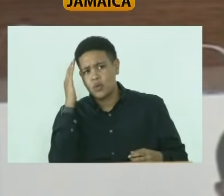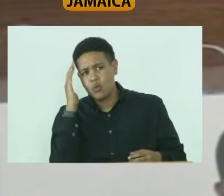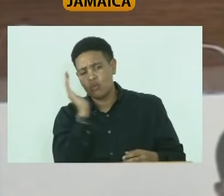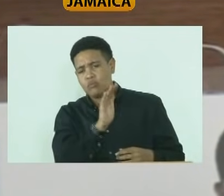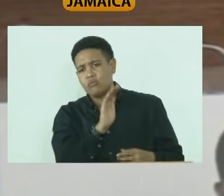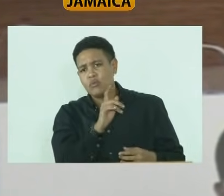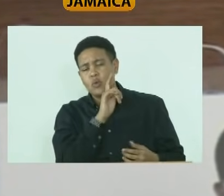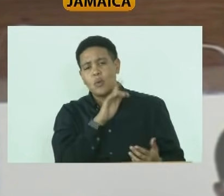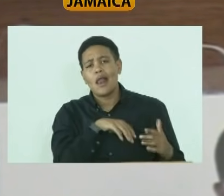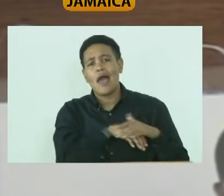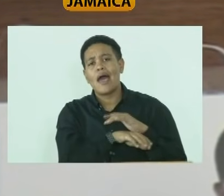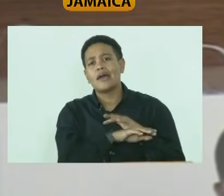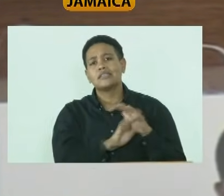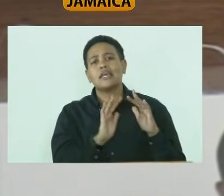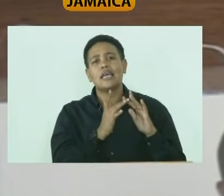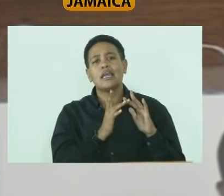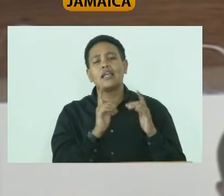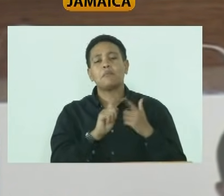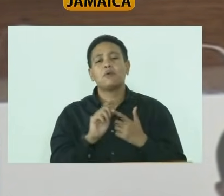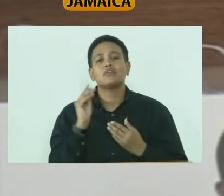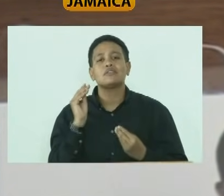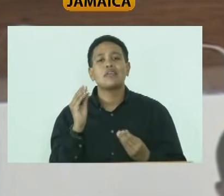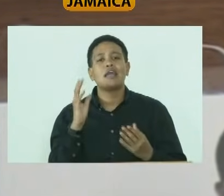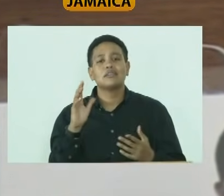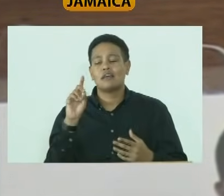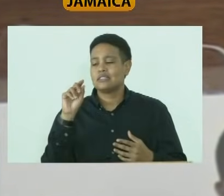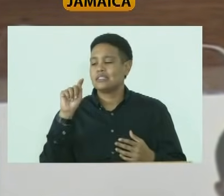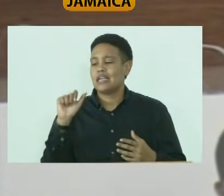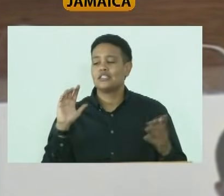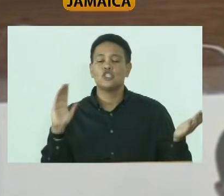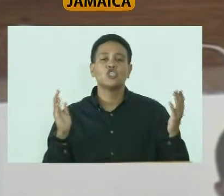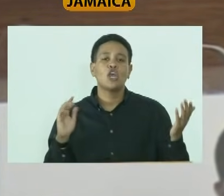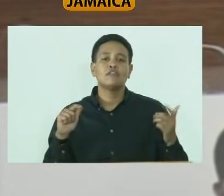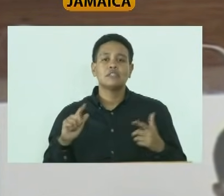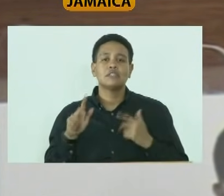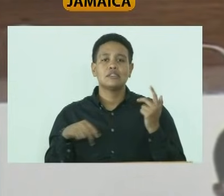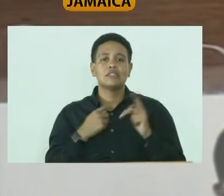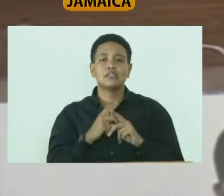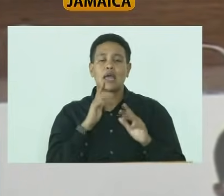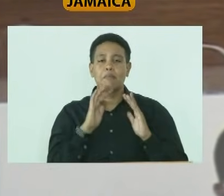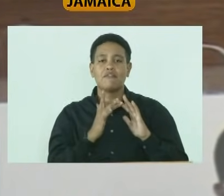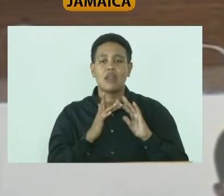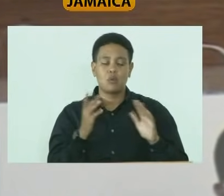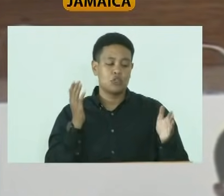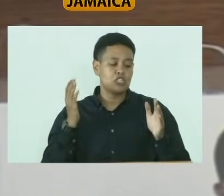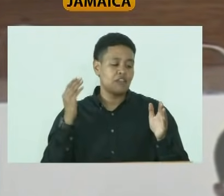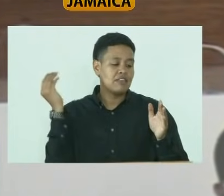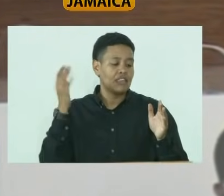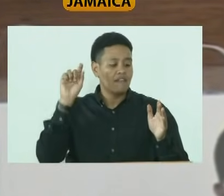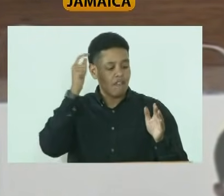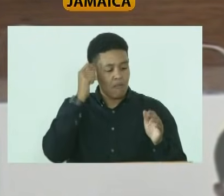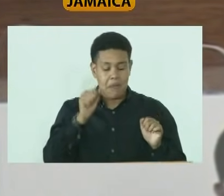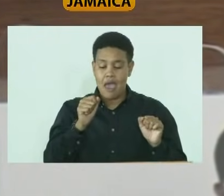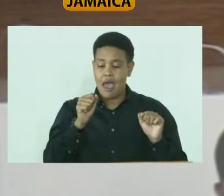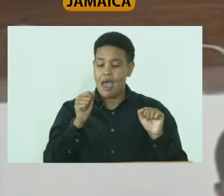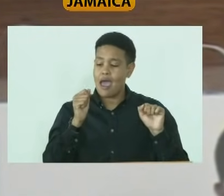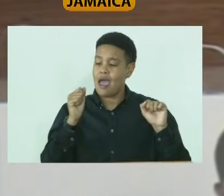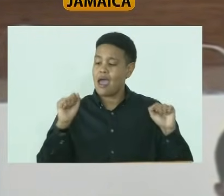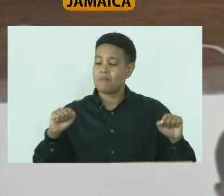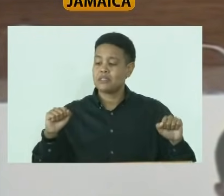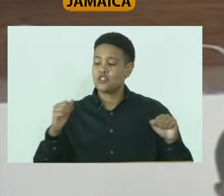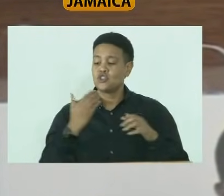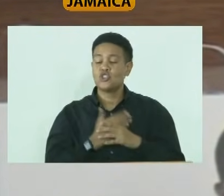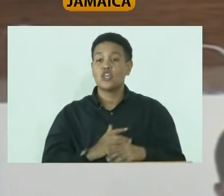get access to the internet and data services. This type of network service gives the government the ability to share a single source